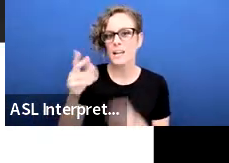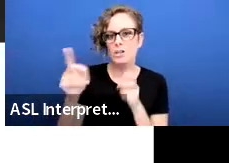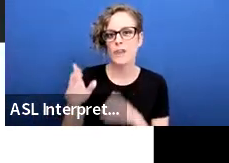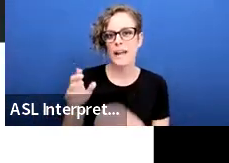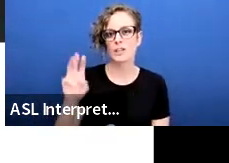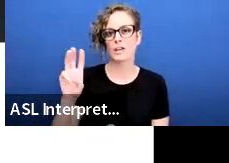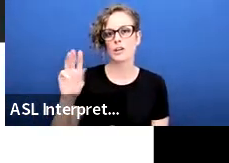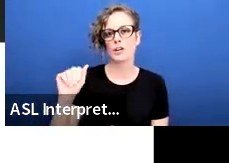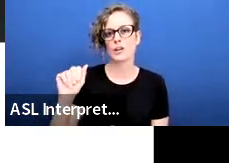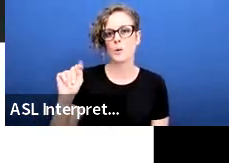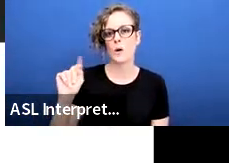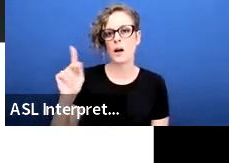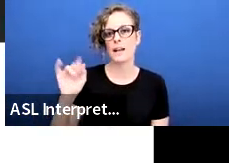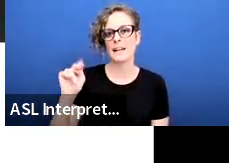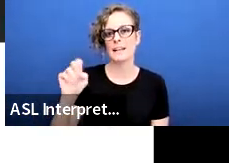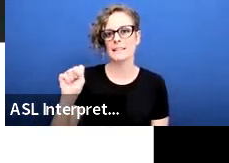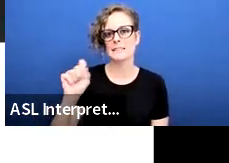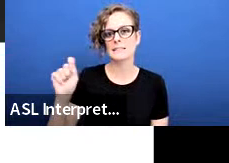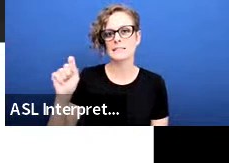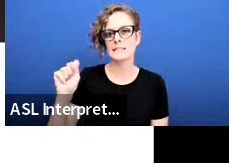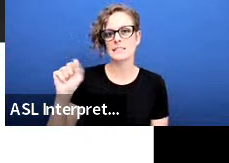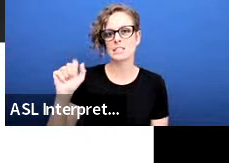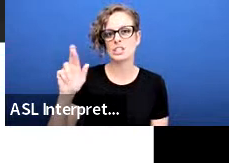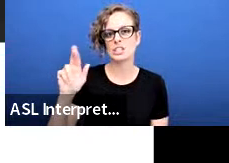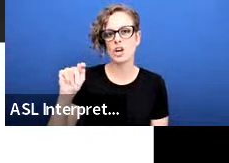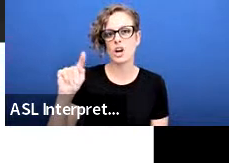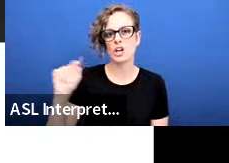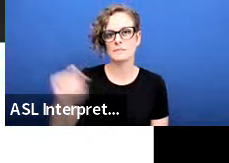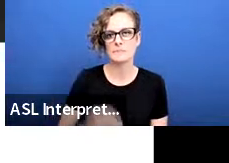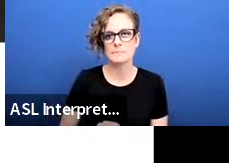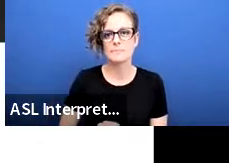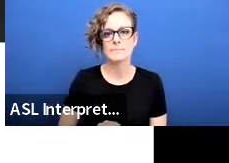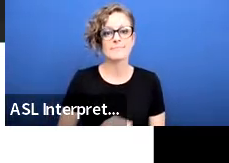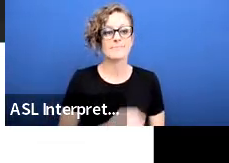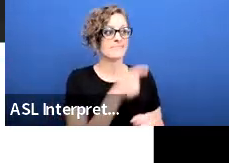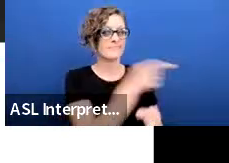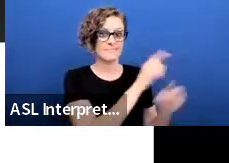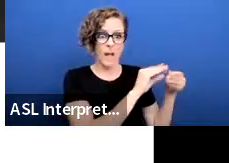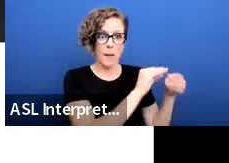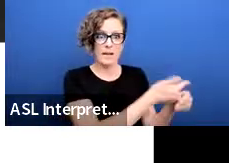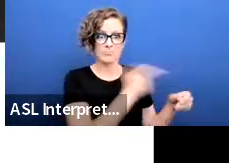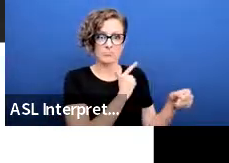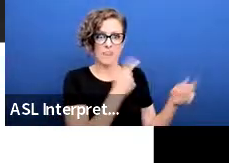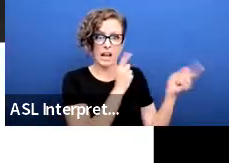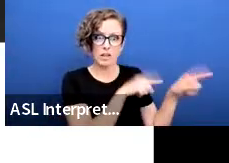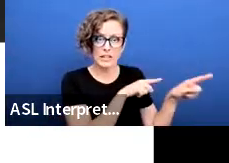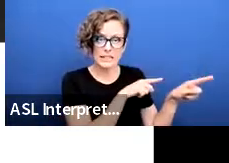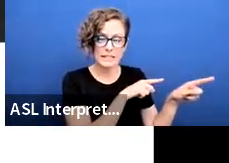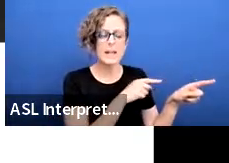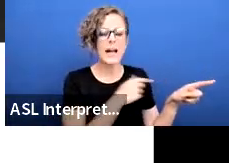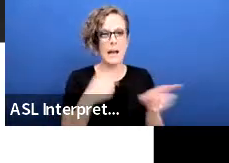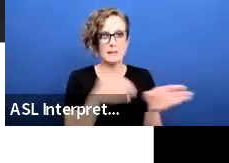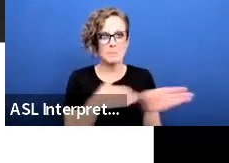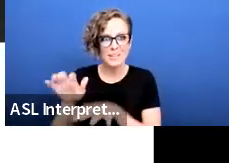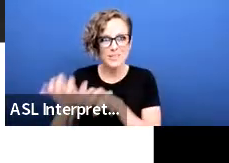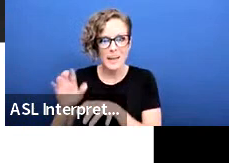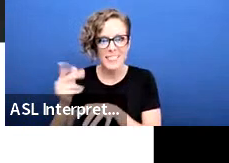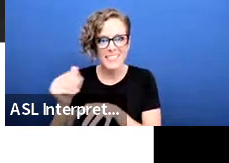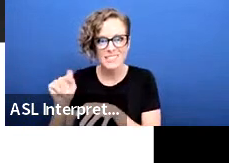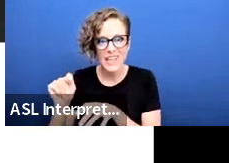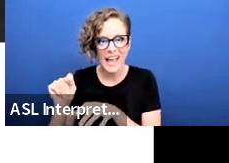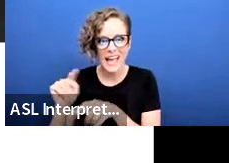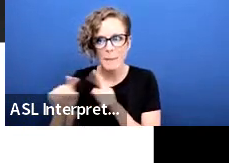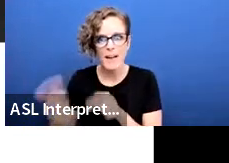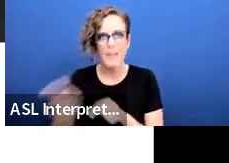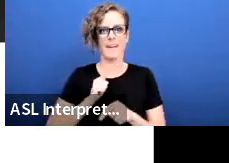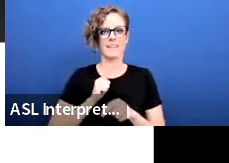to follow Noha's comments, which I agree with, and then I was about to type in the chat, but now I